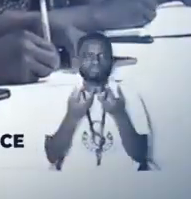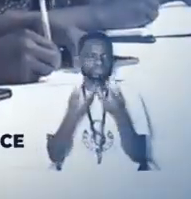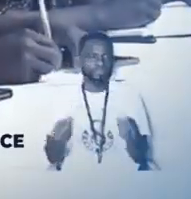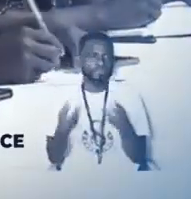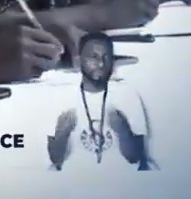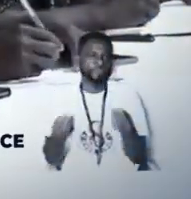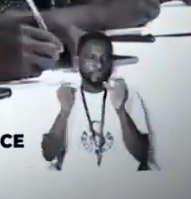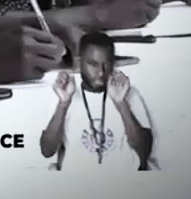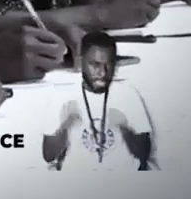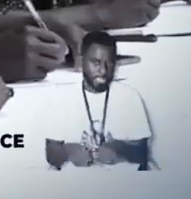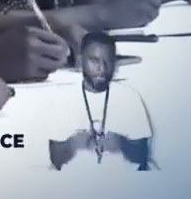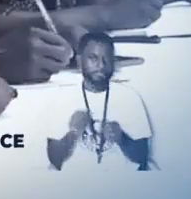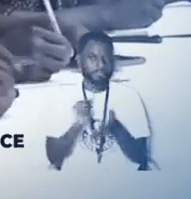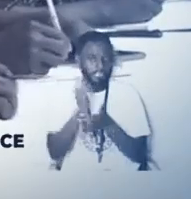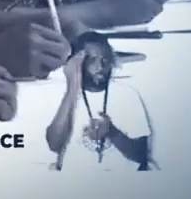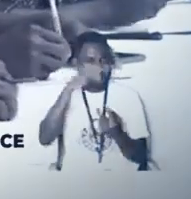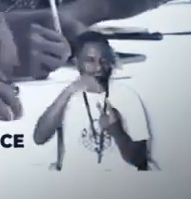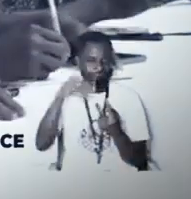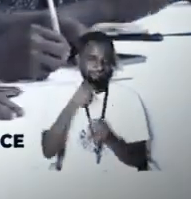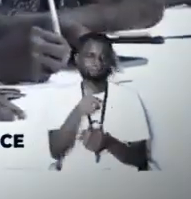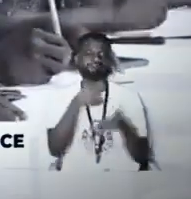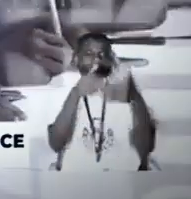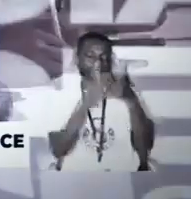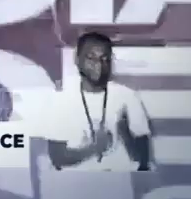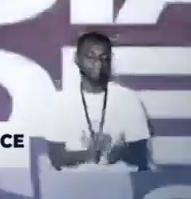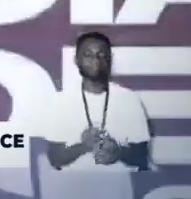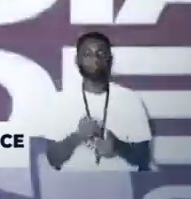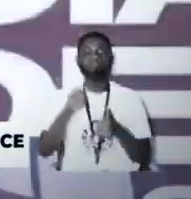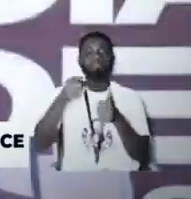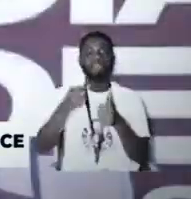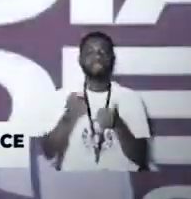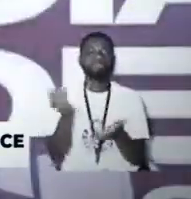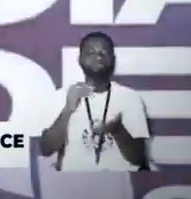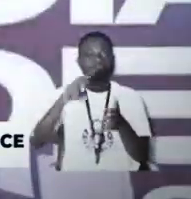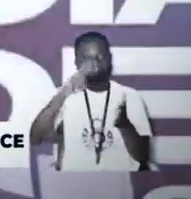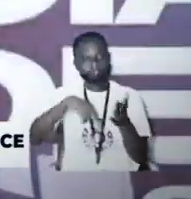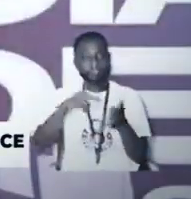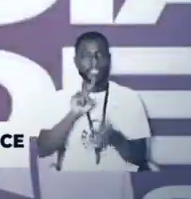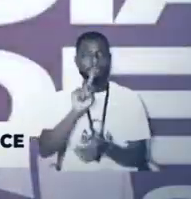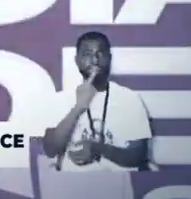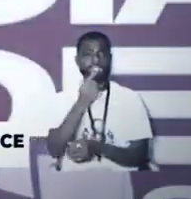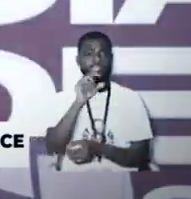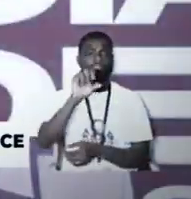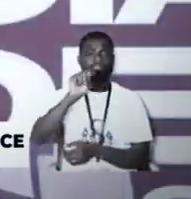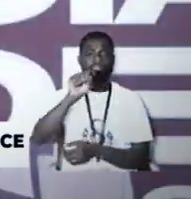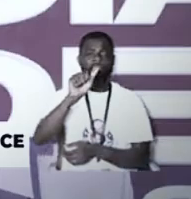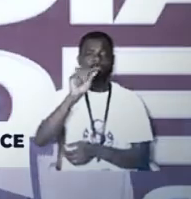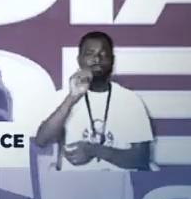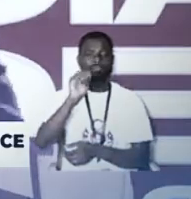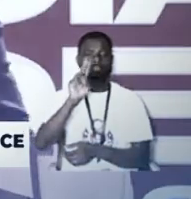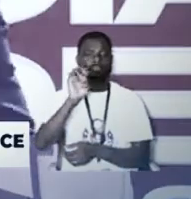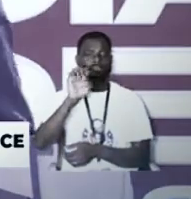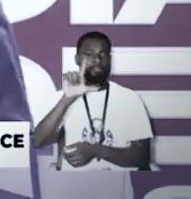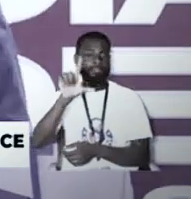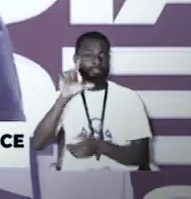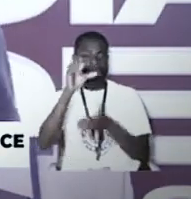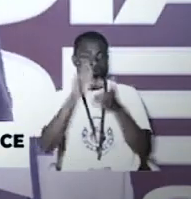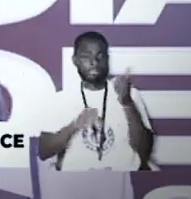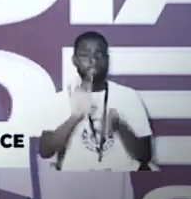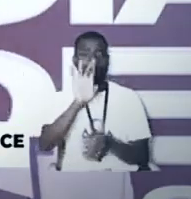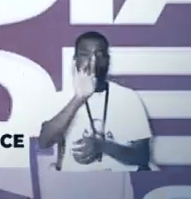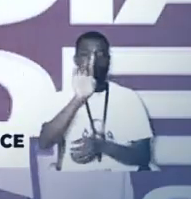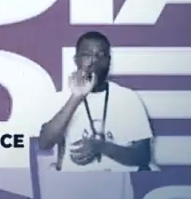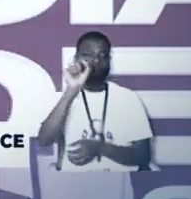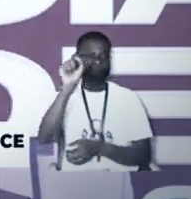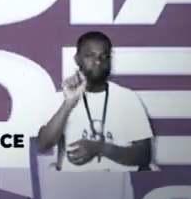solutions for them. Now let's go to 1 Samuel chapter 8, verse 19. 1